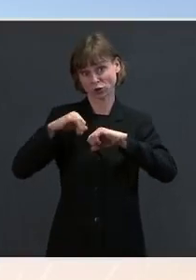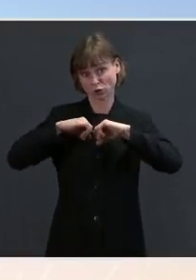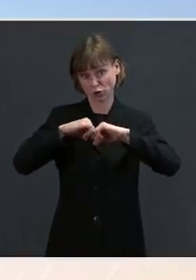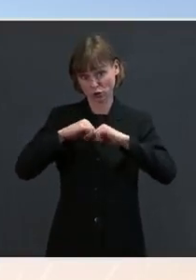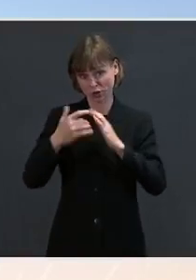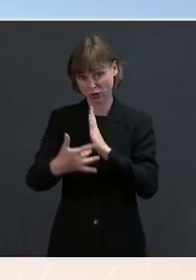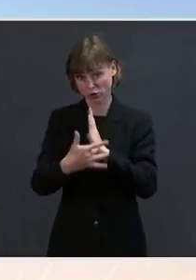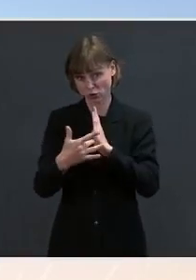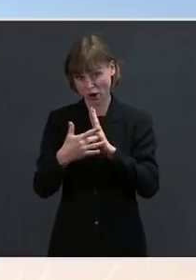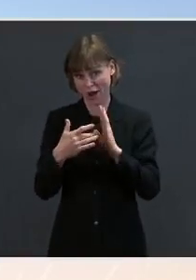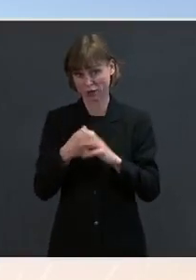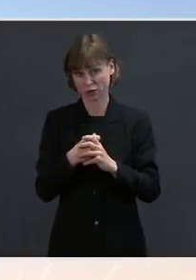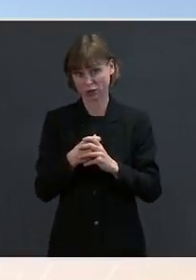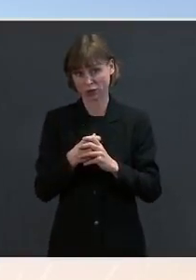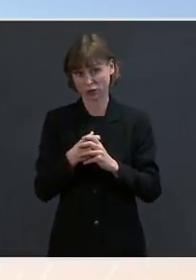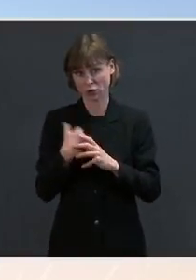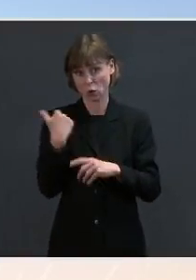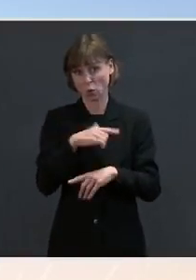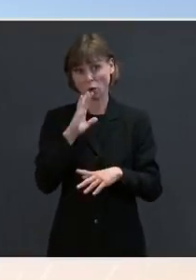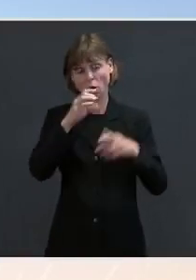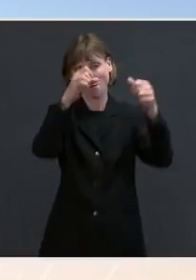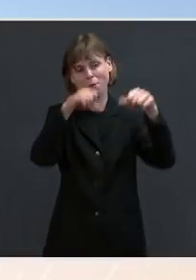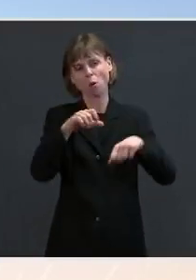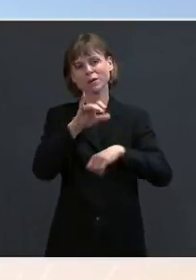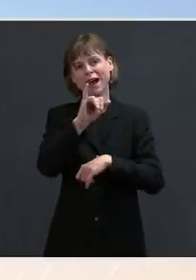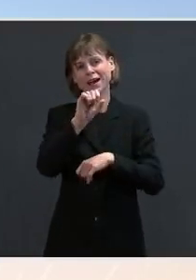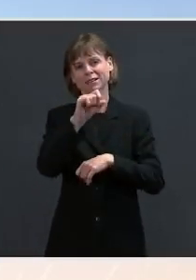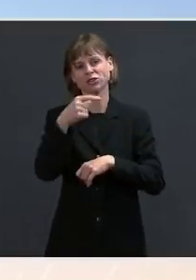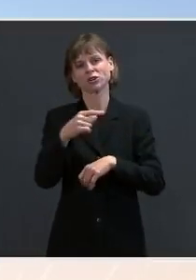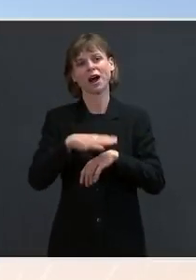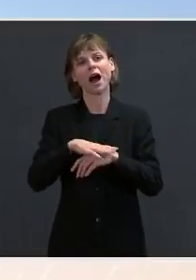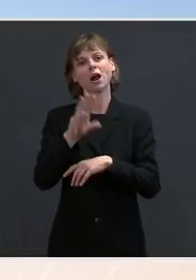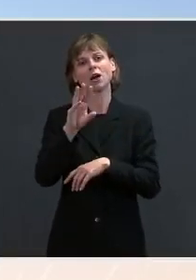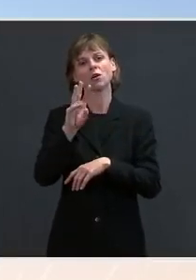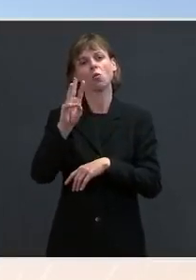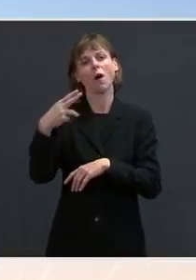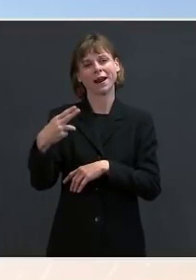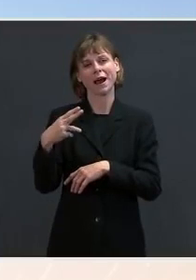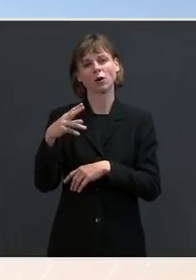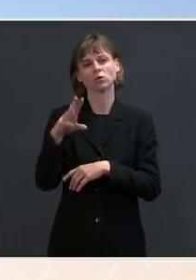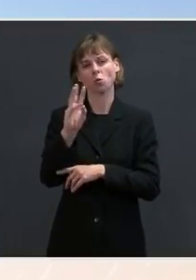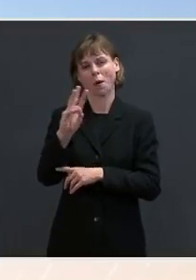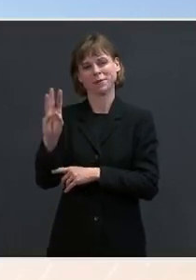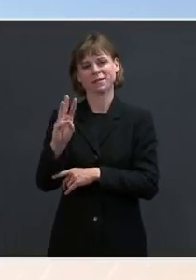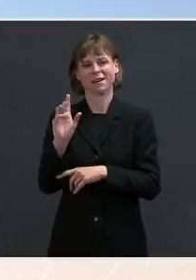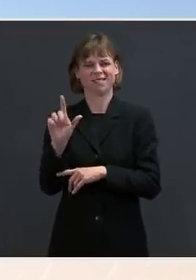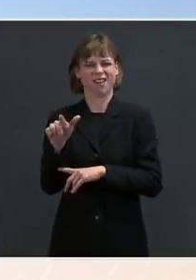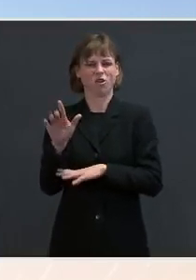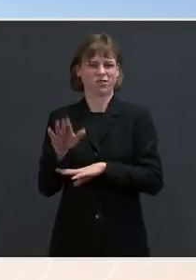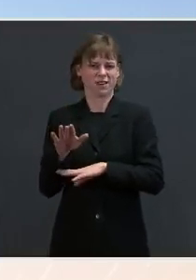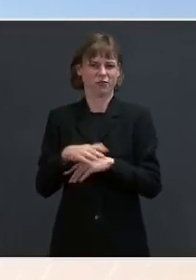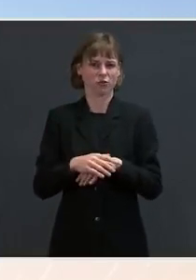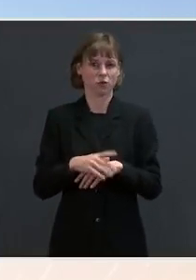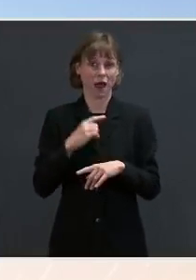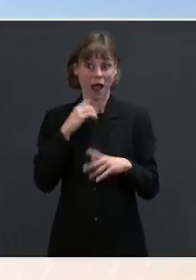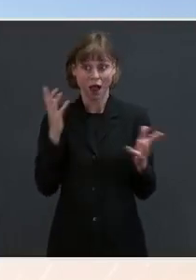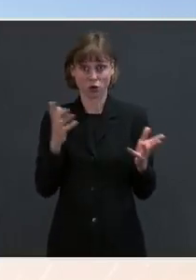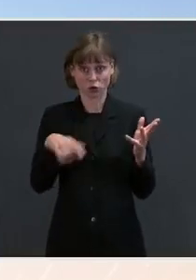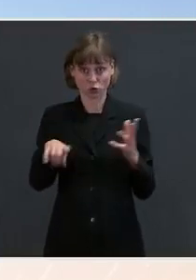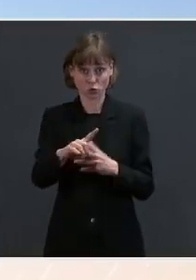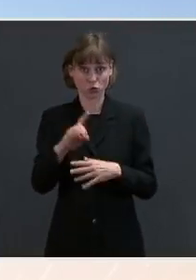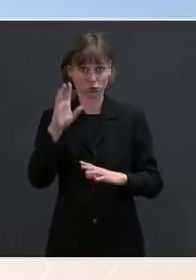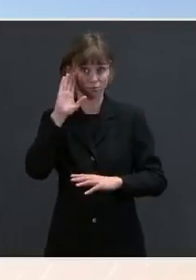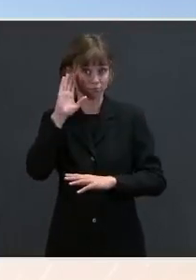post this ISG on the White House website later this afternoon. I would also encourage everyone to tune into the remarks of